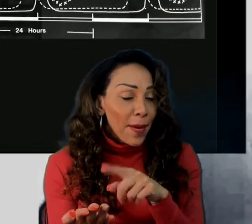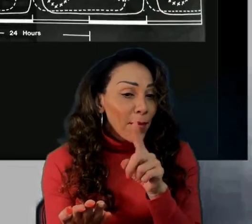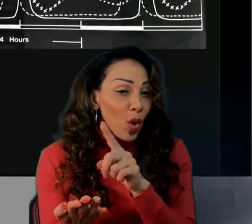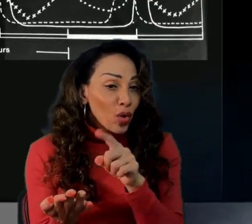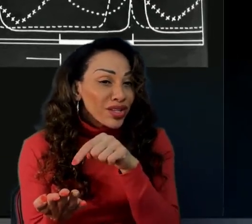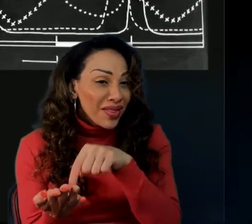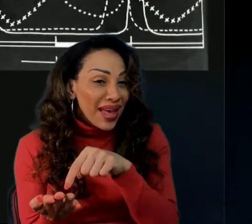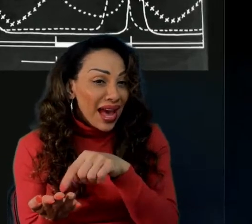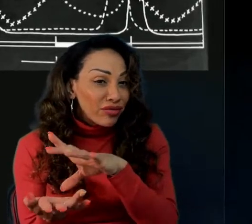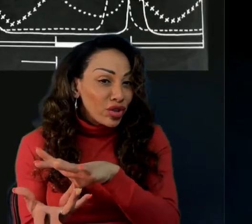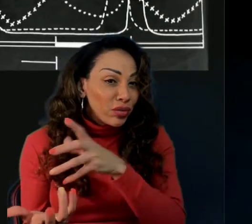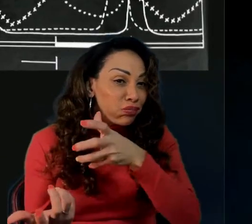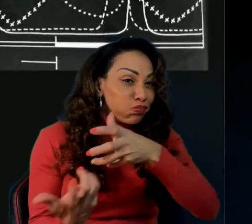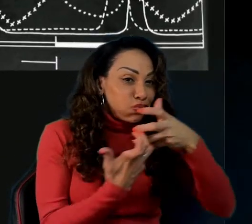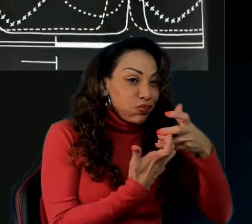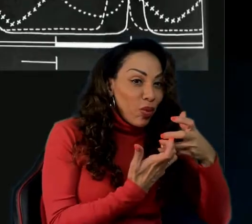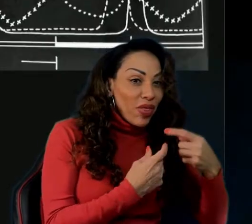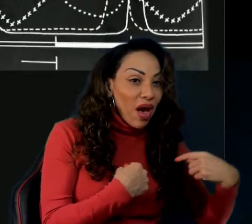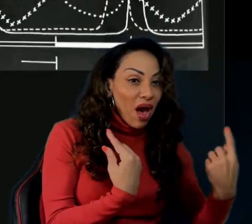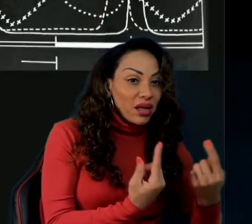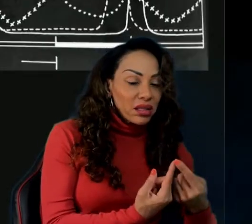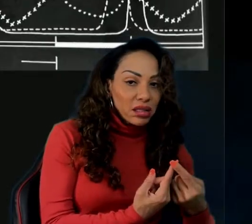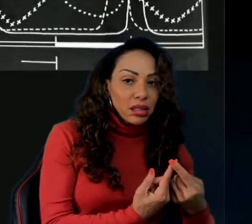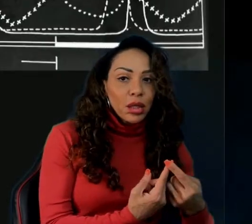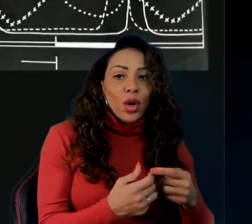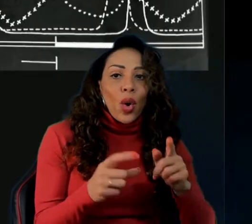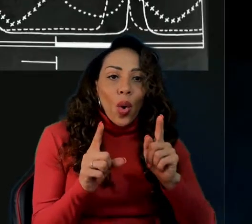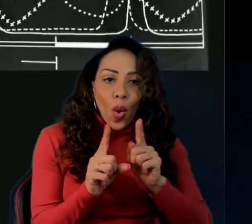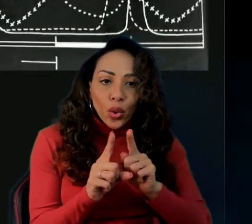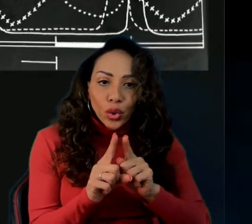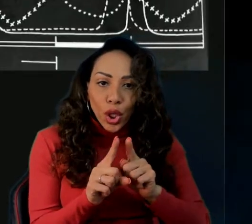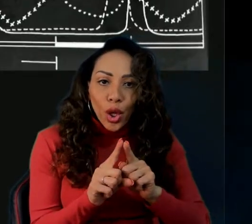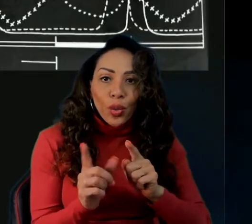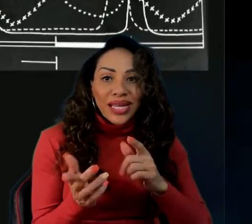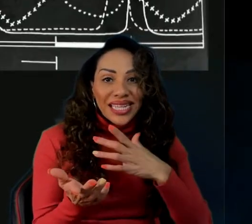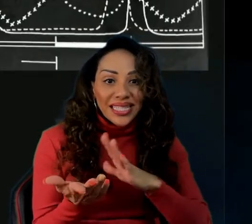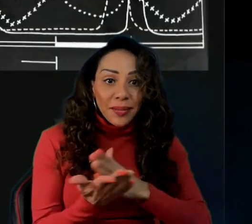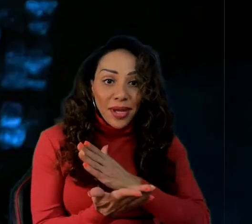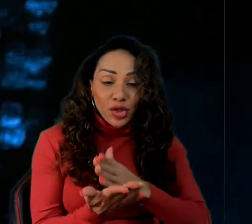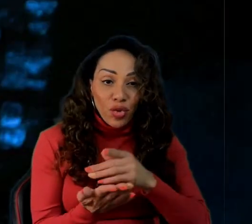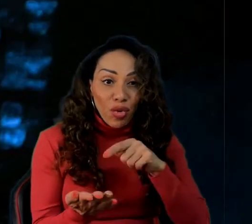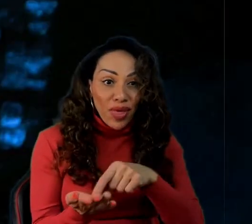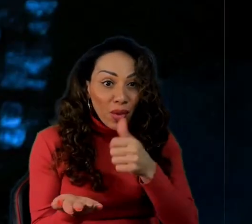work within the safe limits and the comfortable limits for the algae to ensure they were happy.